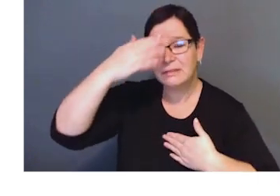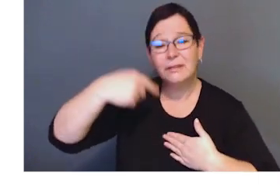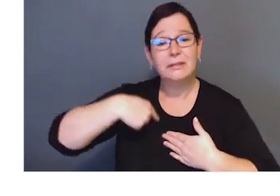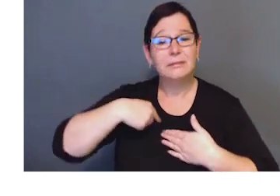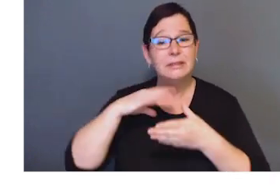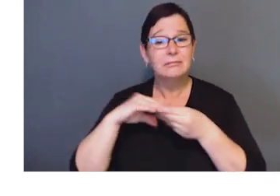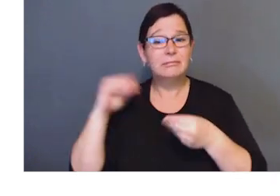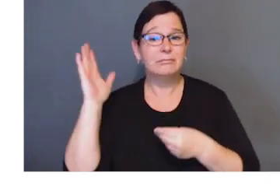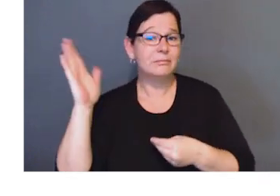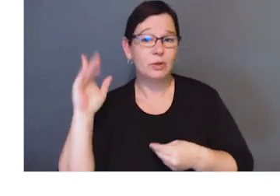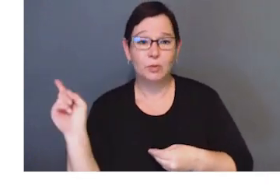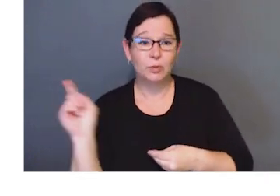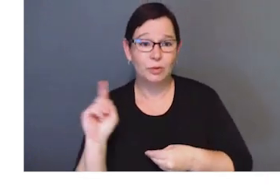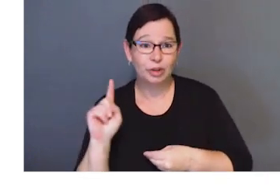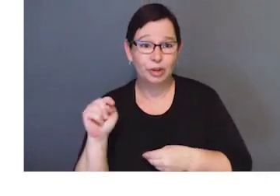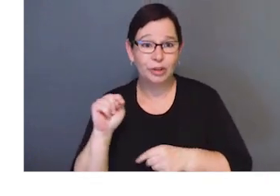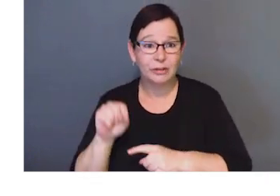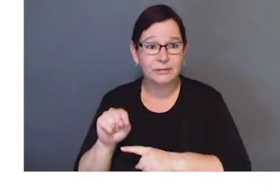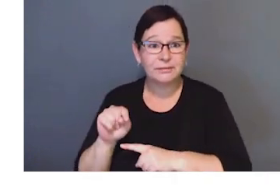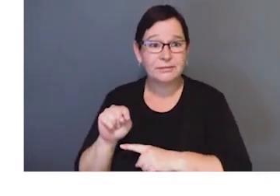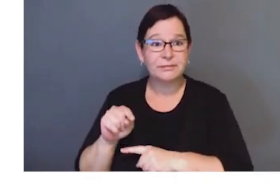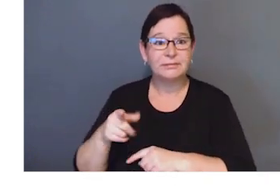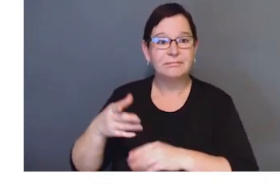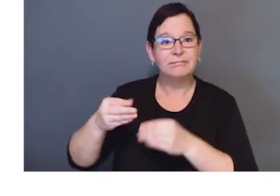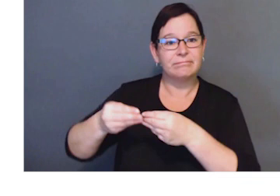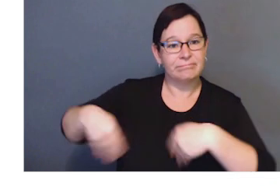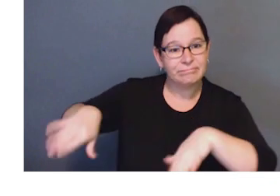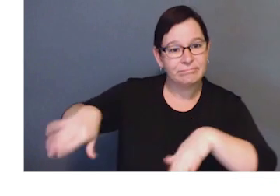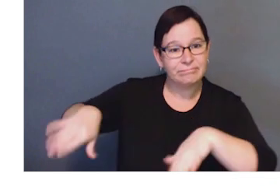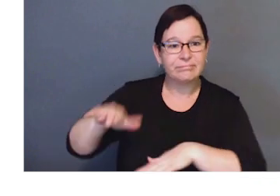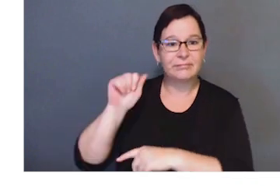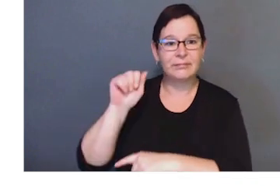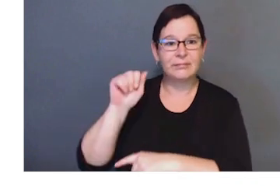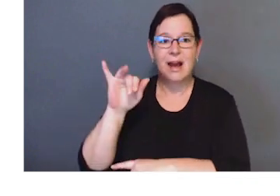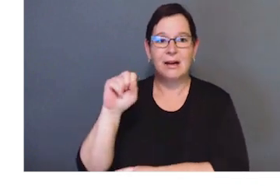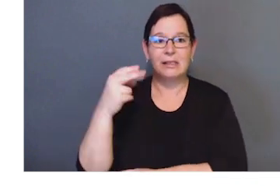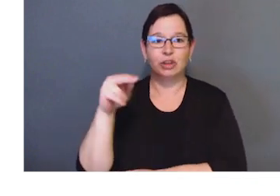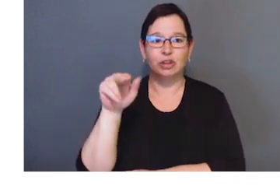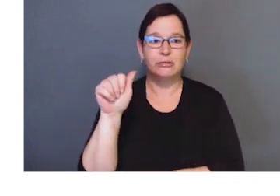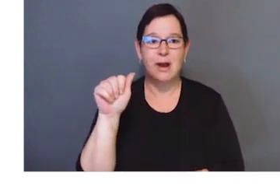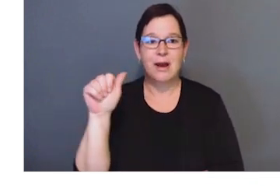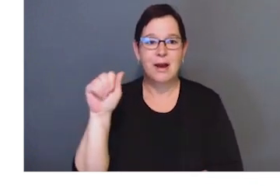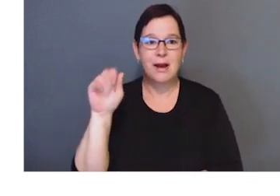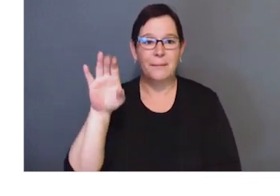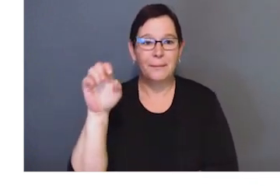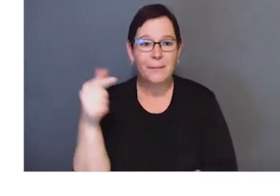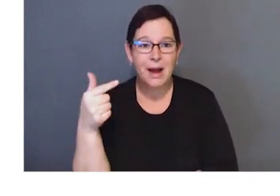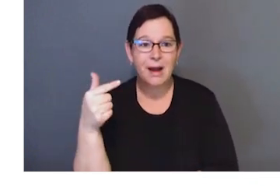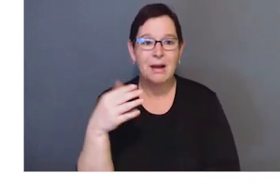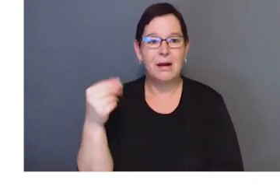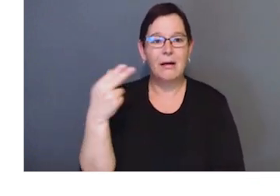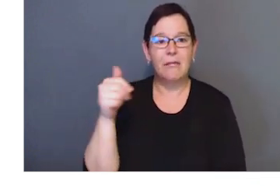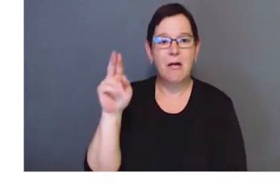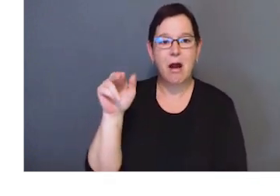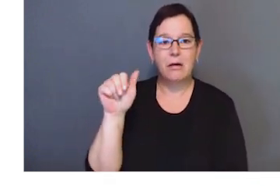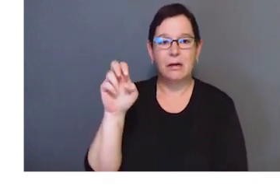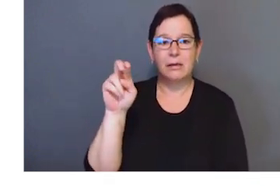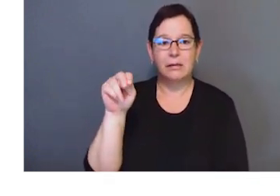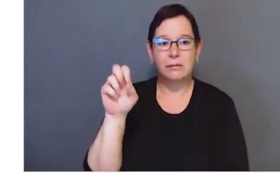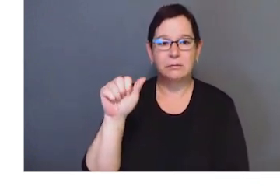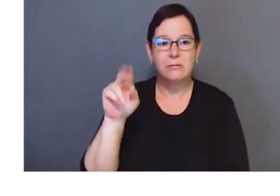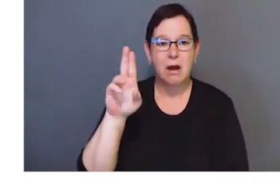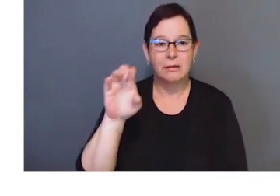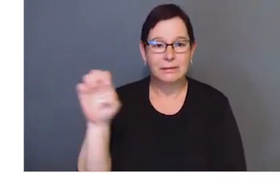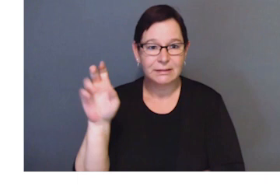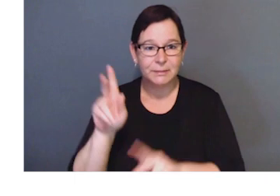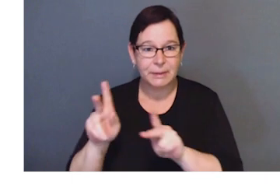territory of the Anishinaabe and Haudenosaunee peoples. This territory is covered by the Upper Canada